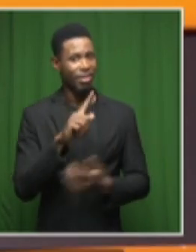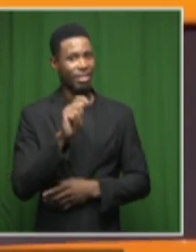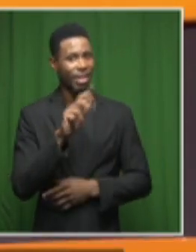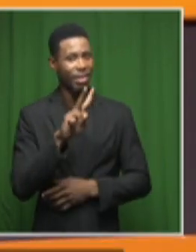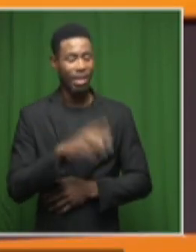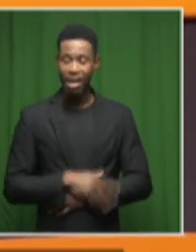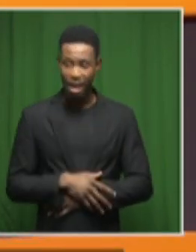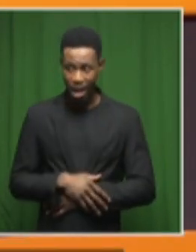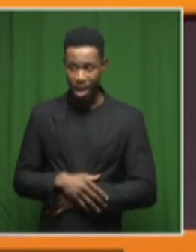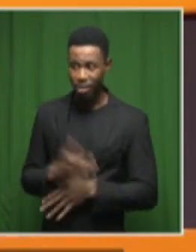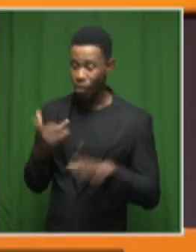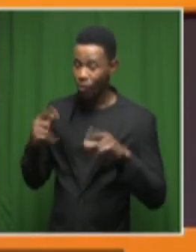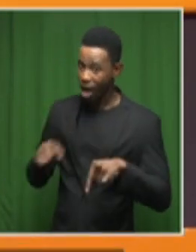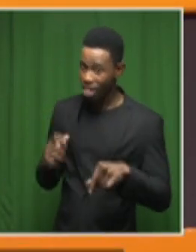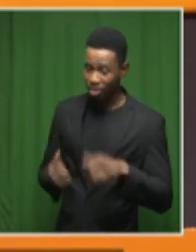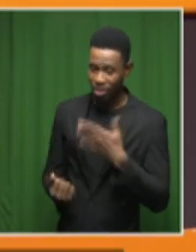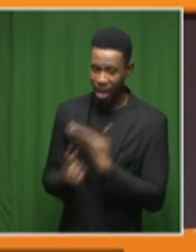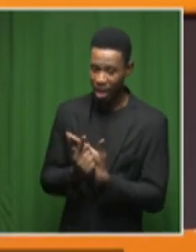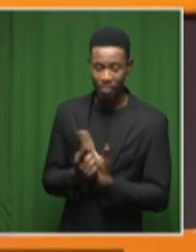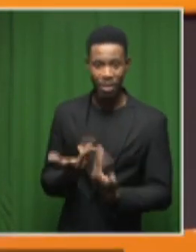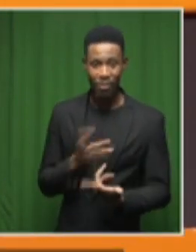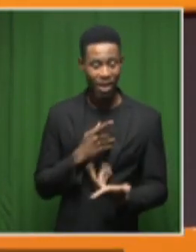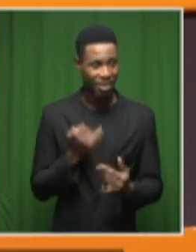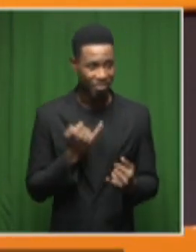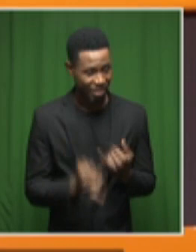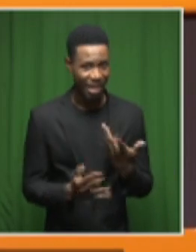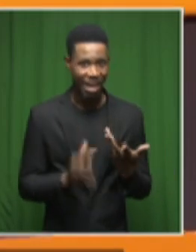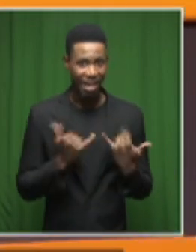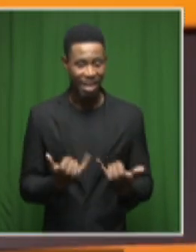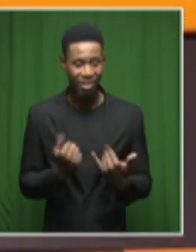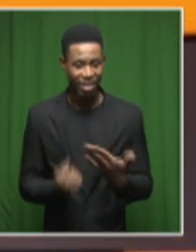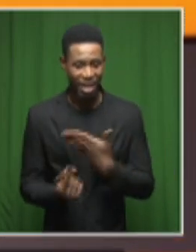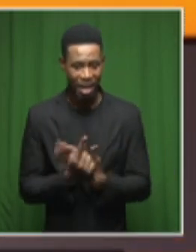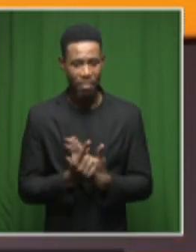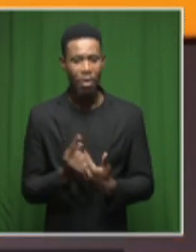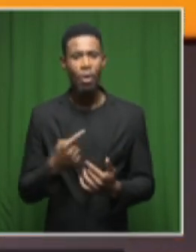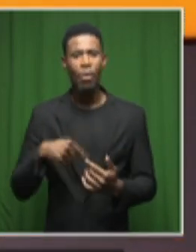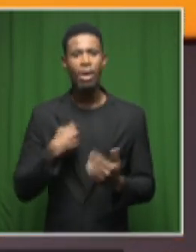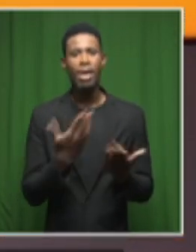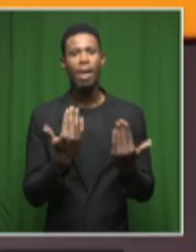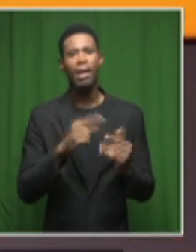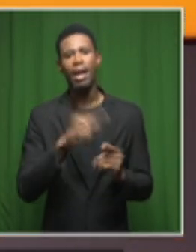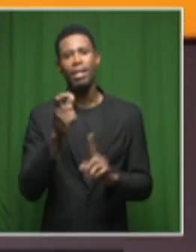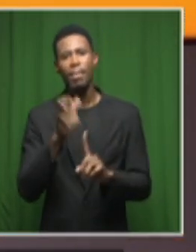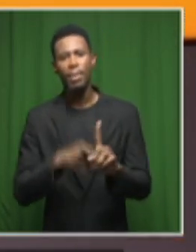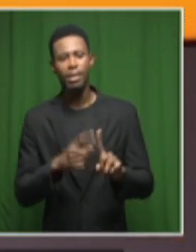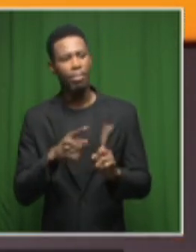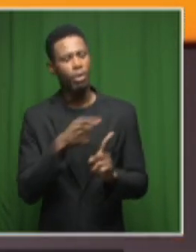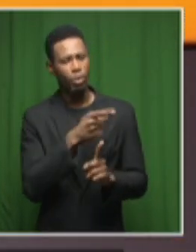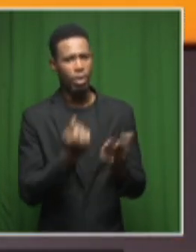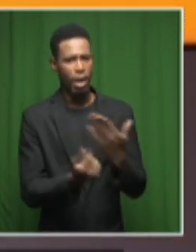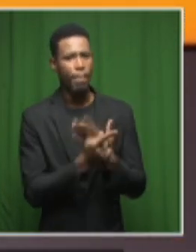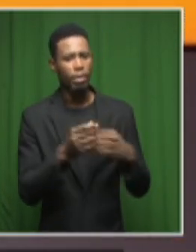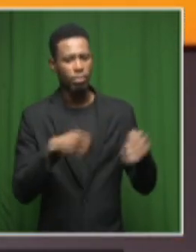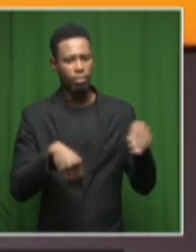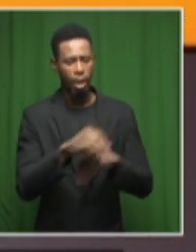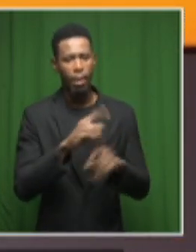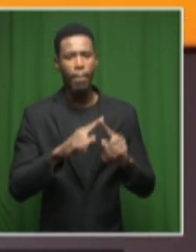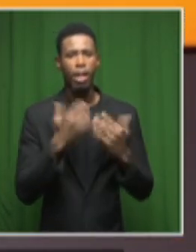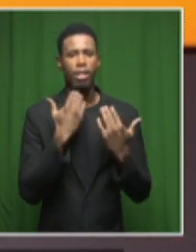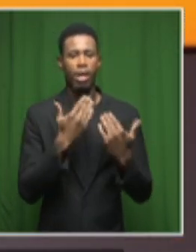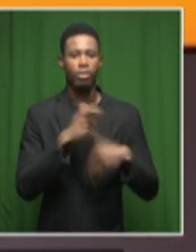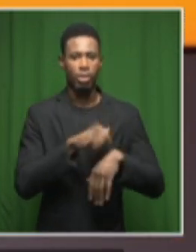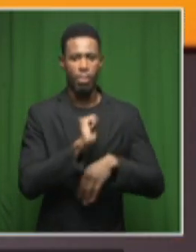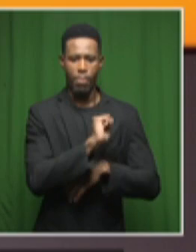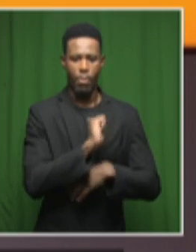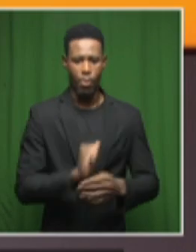TV, it's happening now. So much is happening right now, eh? Yeah, because we were expecting somebody else and then you had to replace him. But thank you so much for making time to Thank join us this morning.